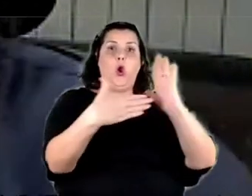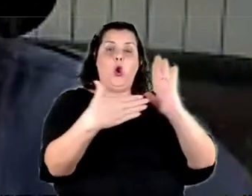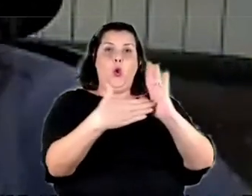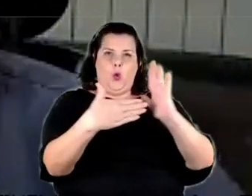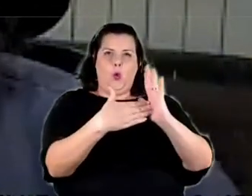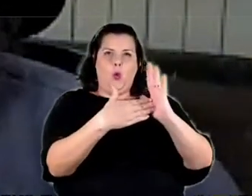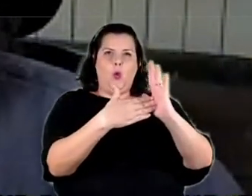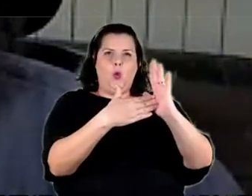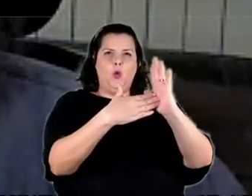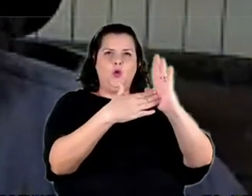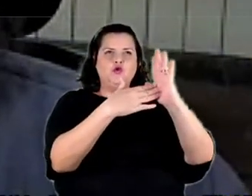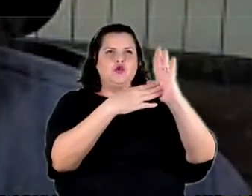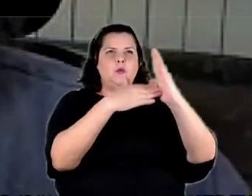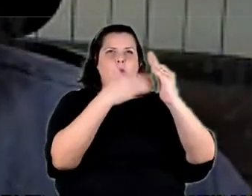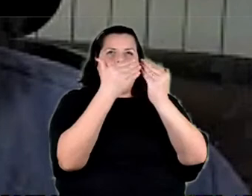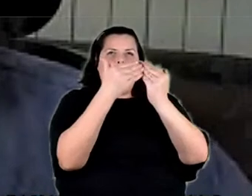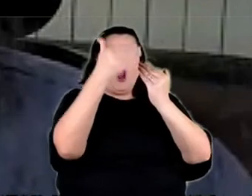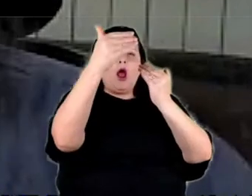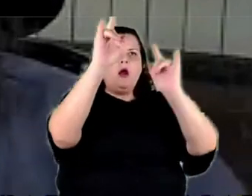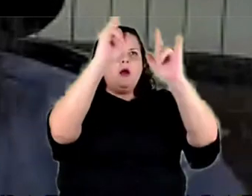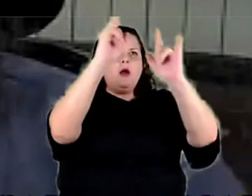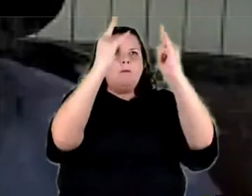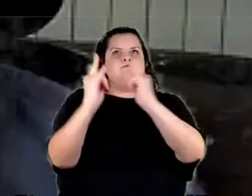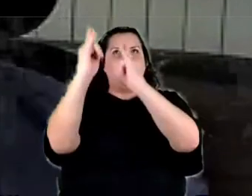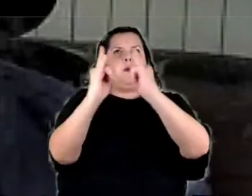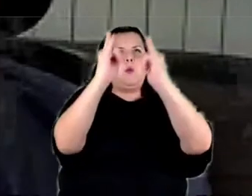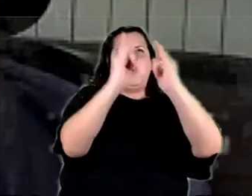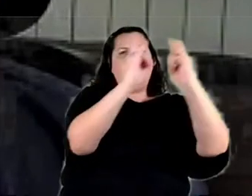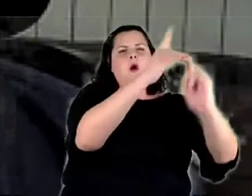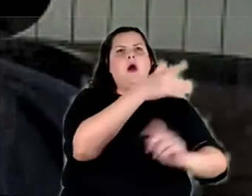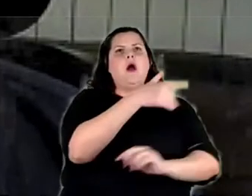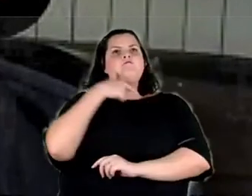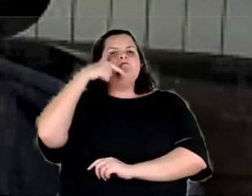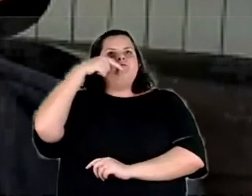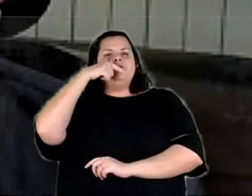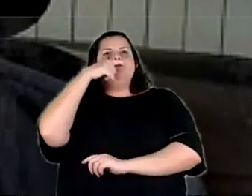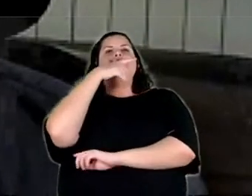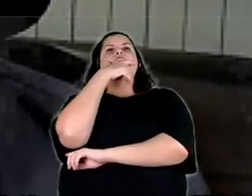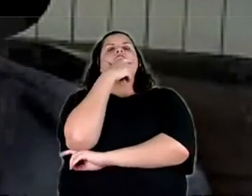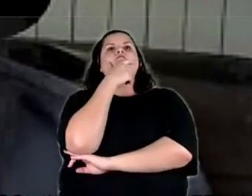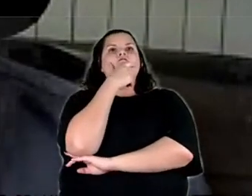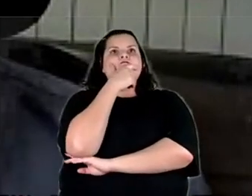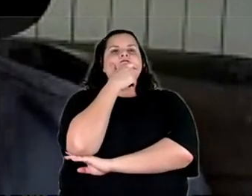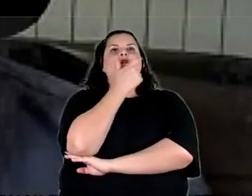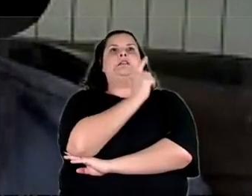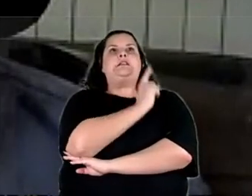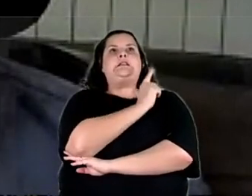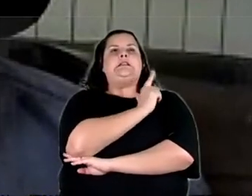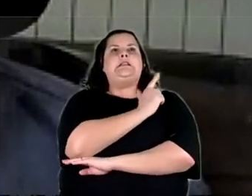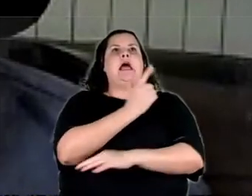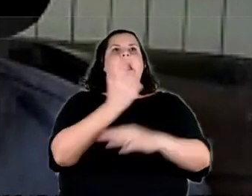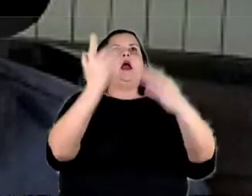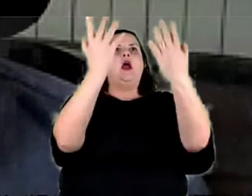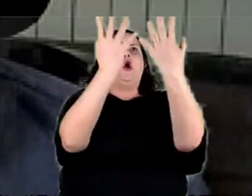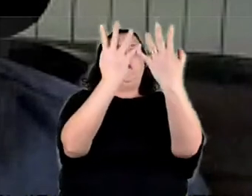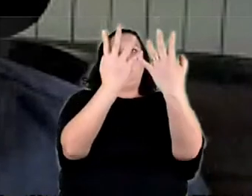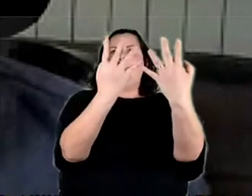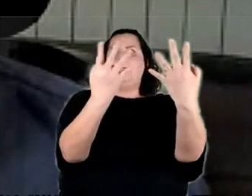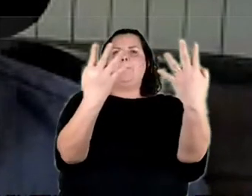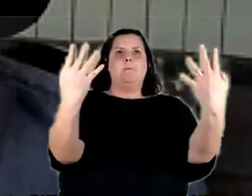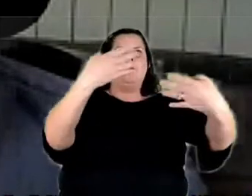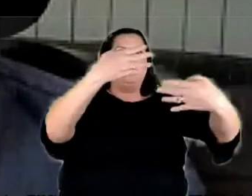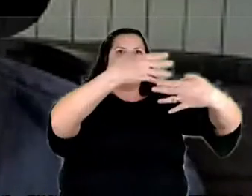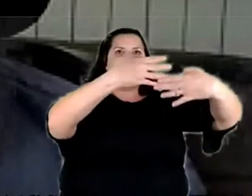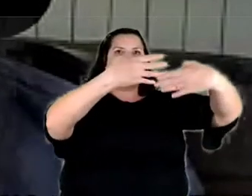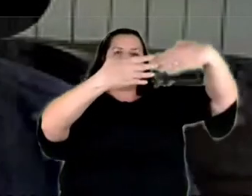is the security barrier, the wall. And I would be sitting here late at night,